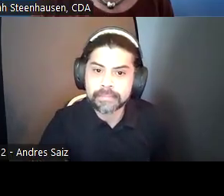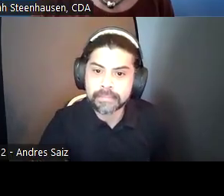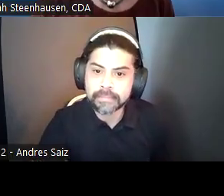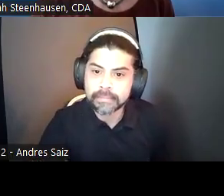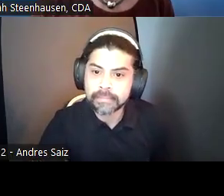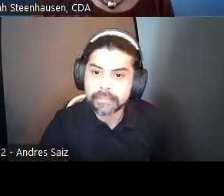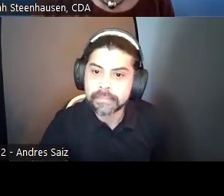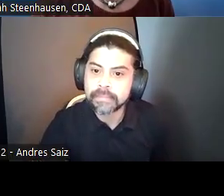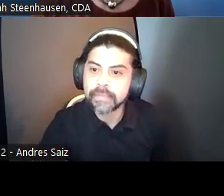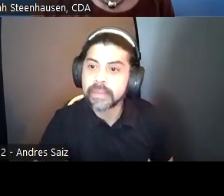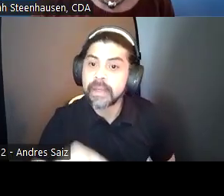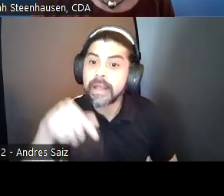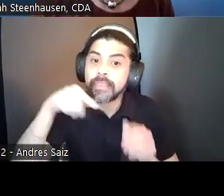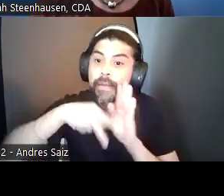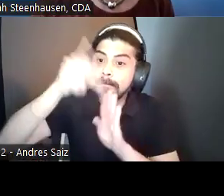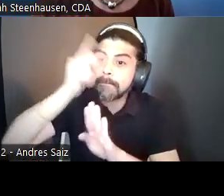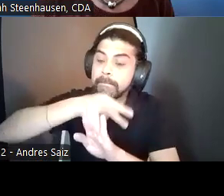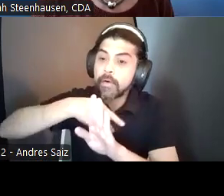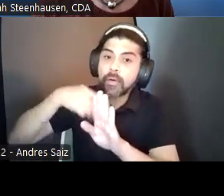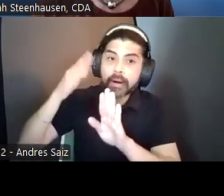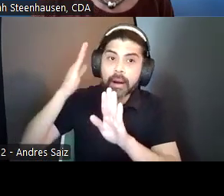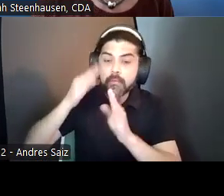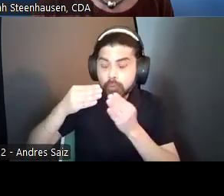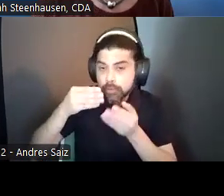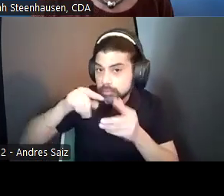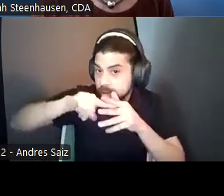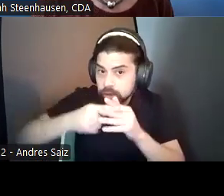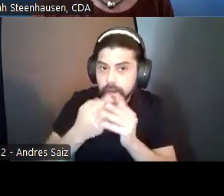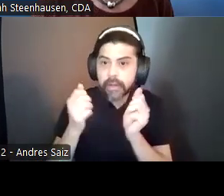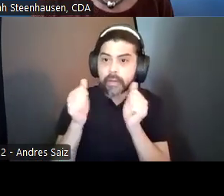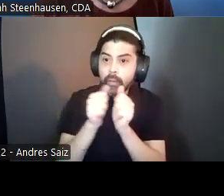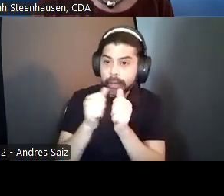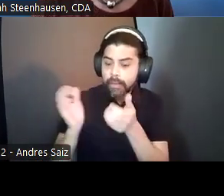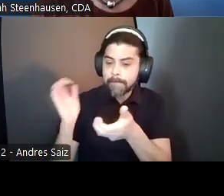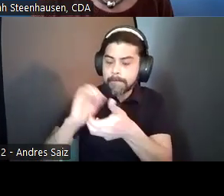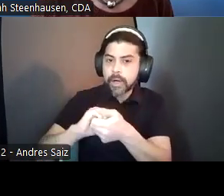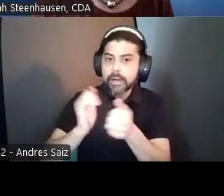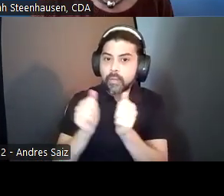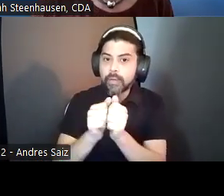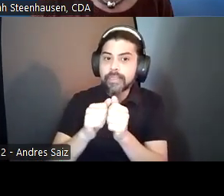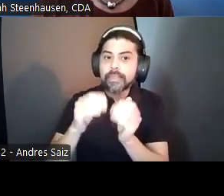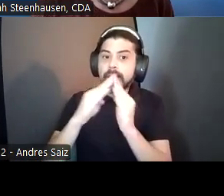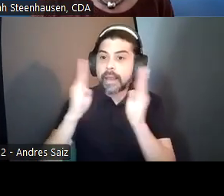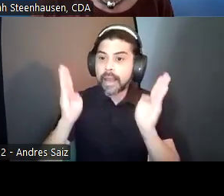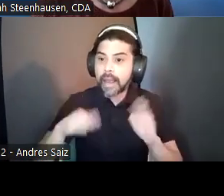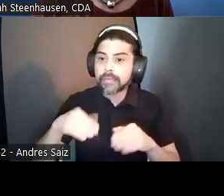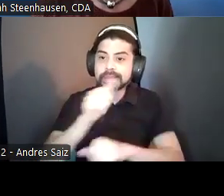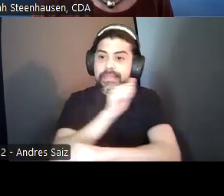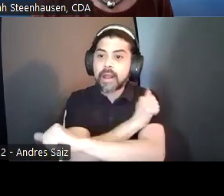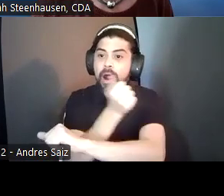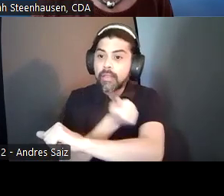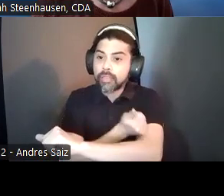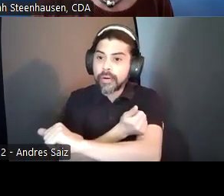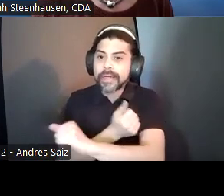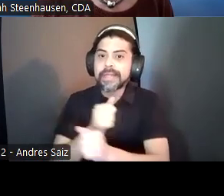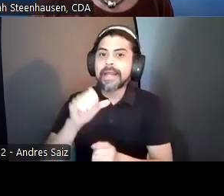population. This program is being piloted in partnership with the Housing Authority of the County of San